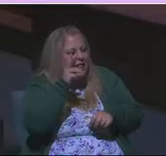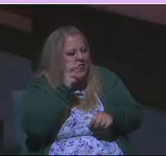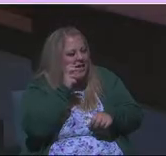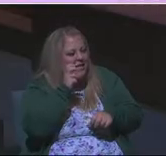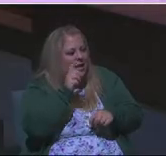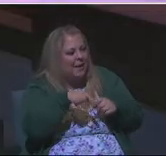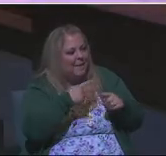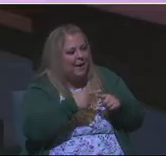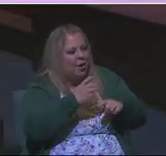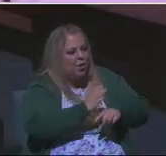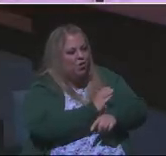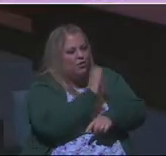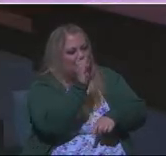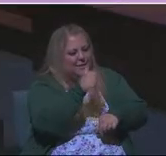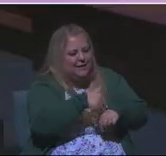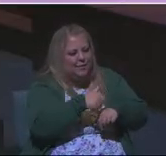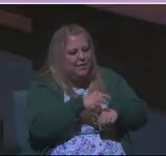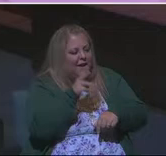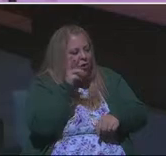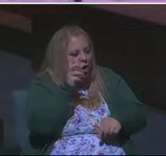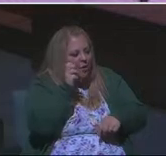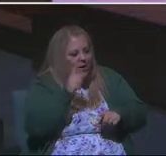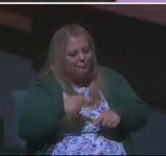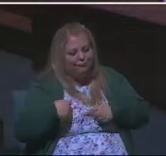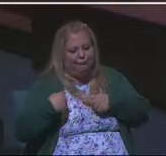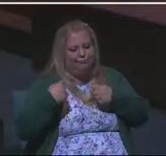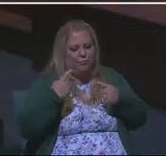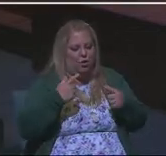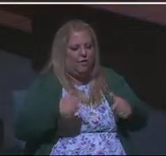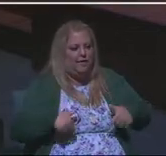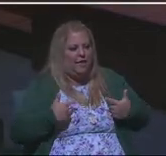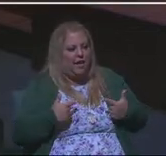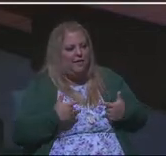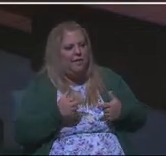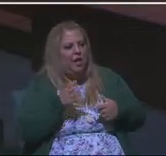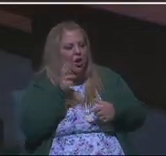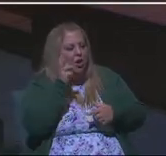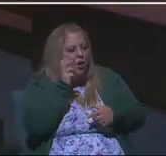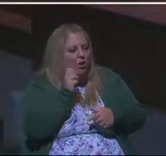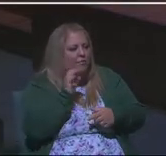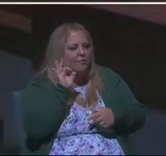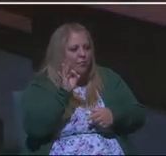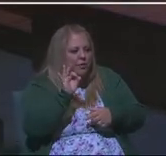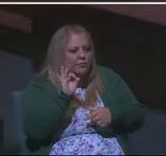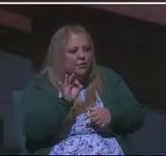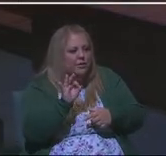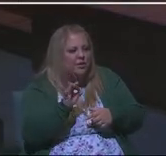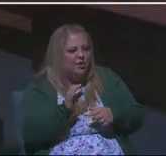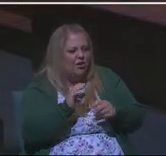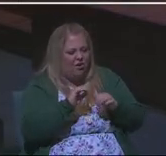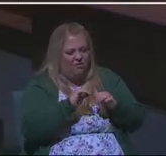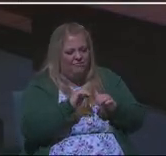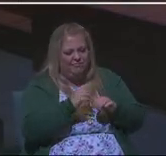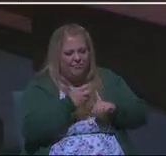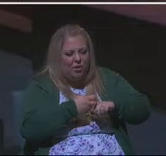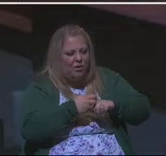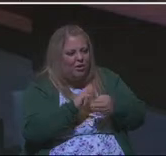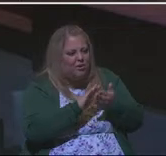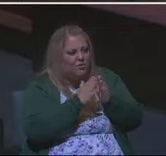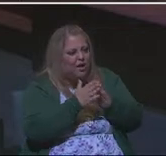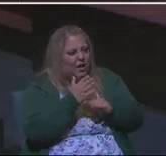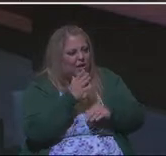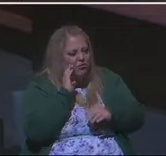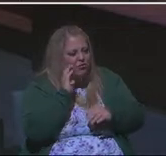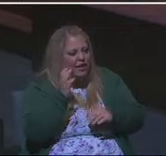Christmas when they've heard about Christmas all their life and heard sermon after sermon after sermon. It's hard to get creative. And here's the truth